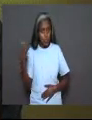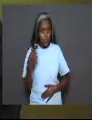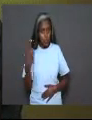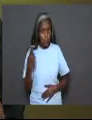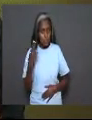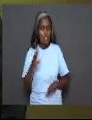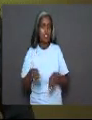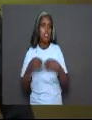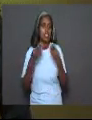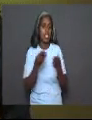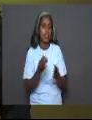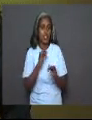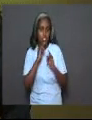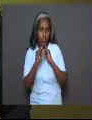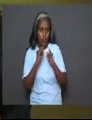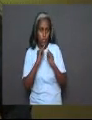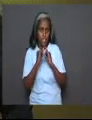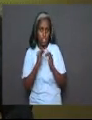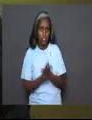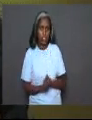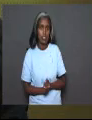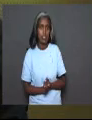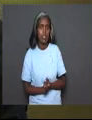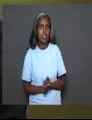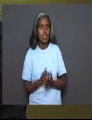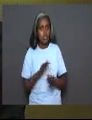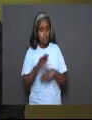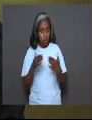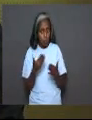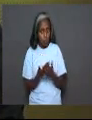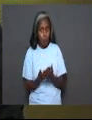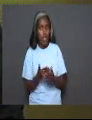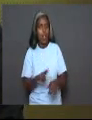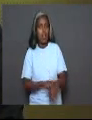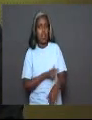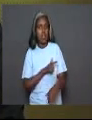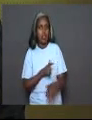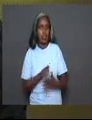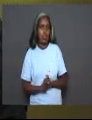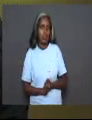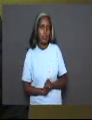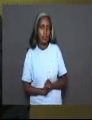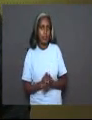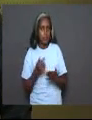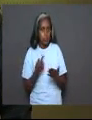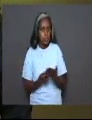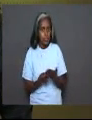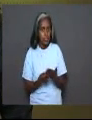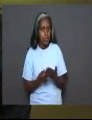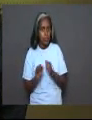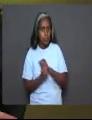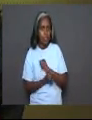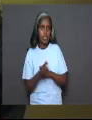the given information that the total length of the fence is